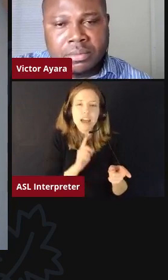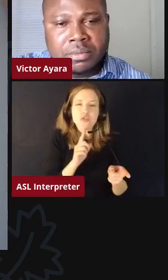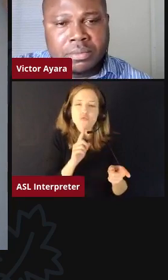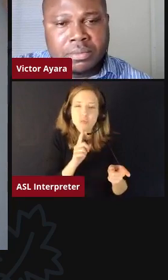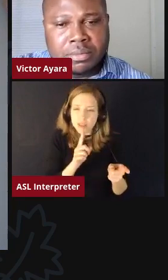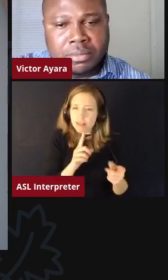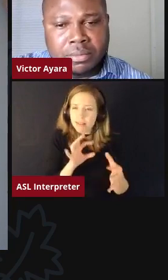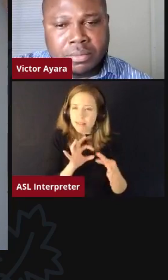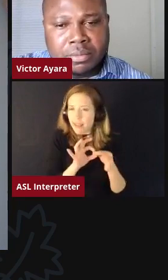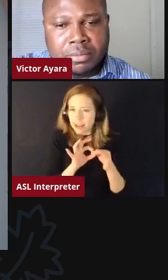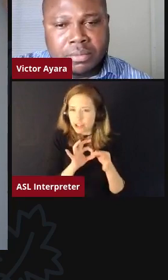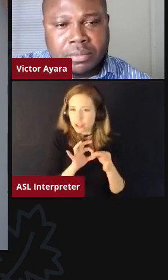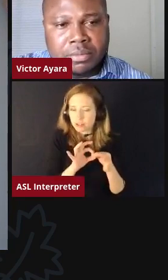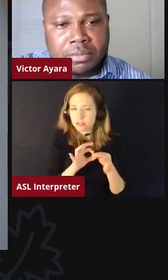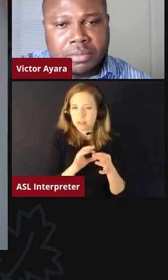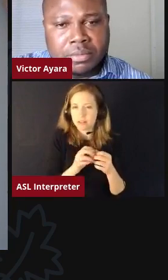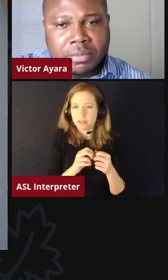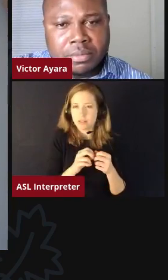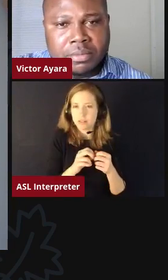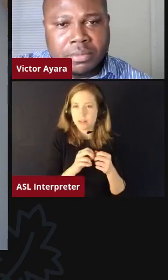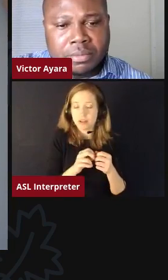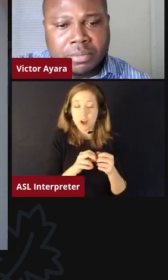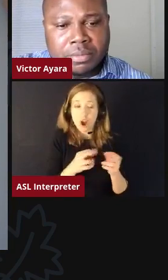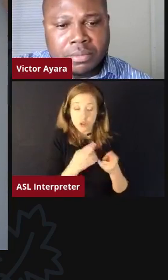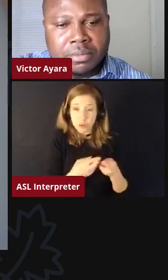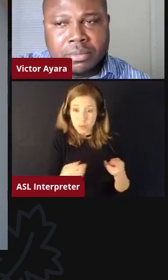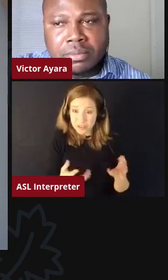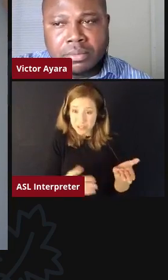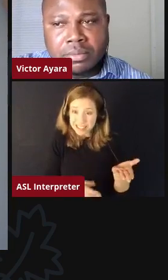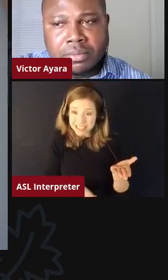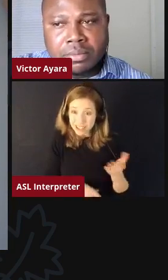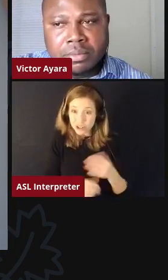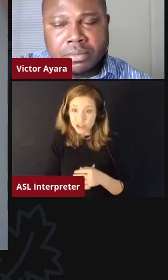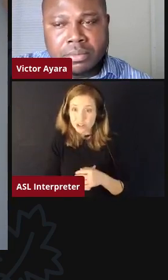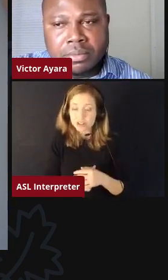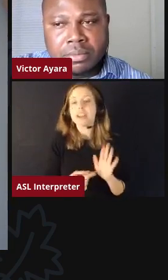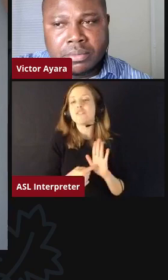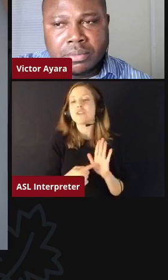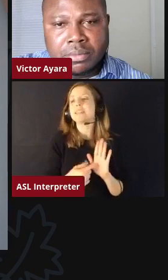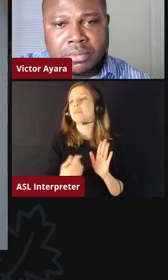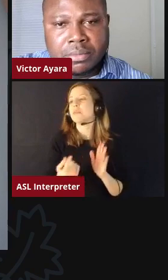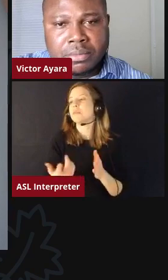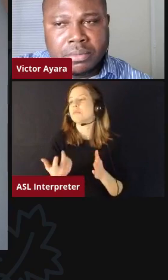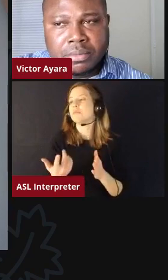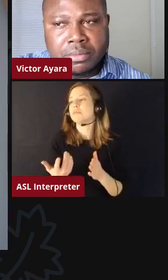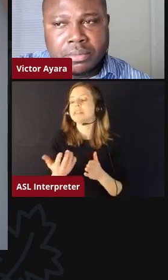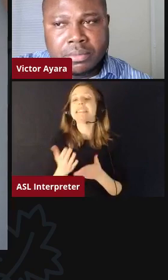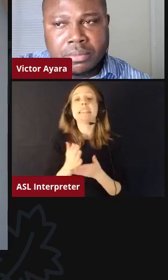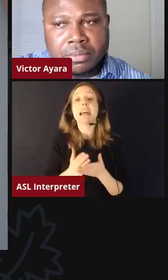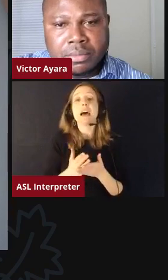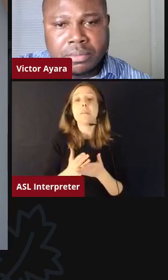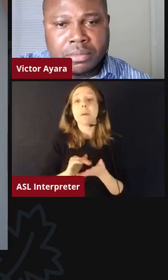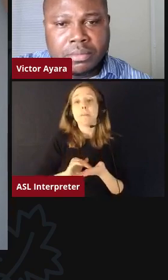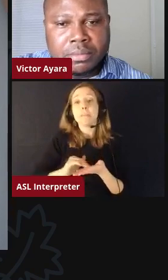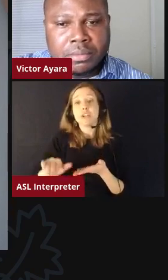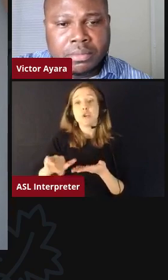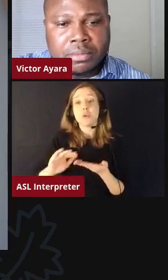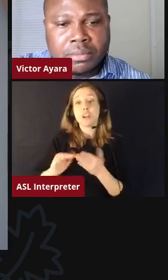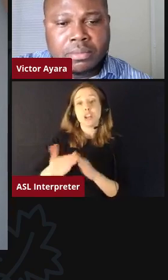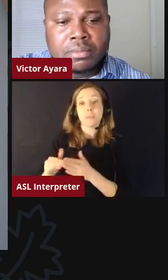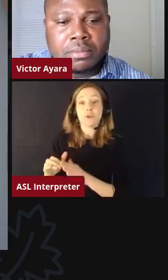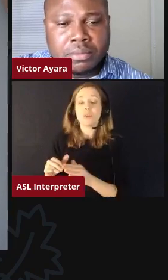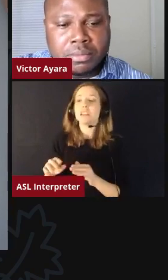instance, in some minority communities that there are food deserts where there are only fast food